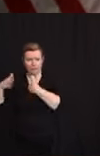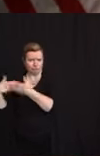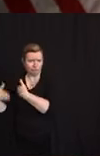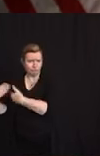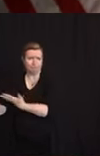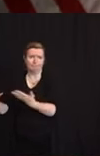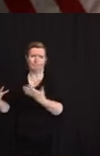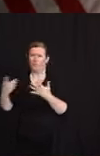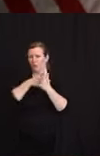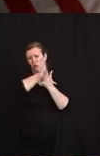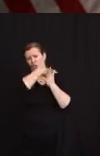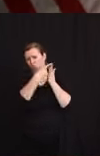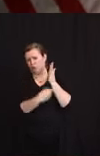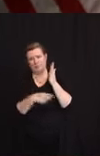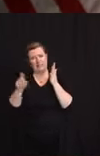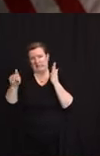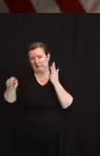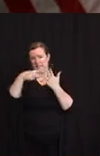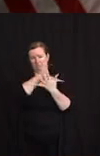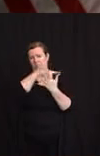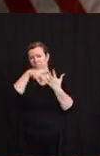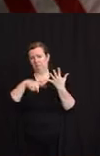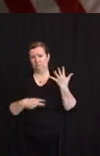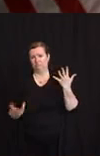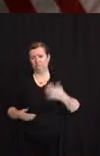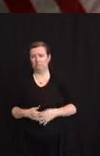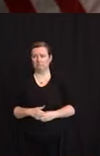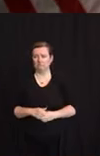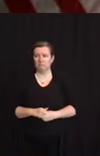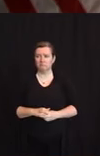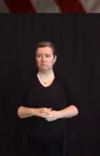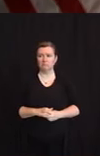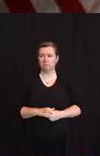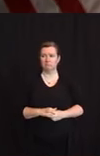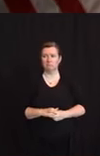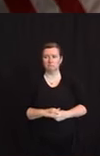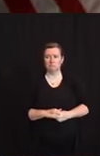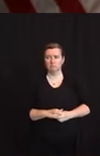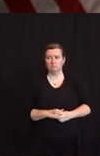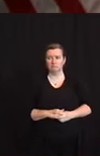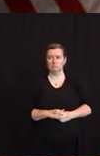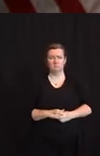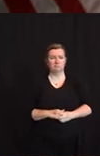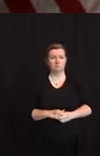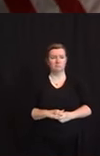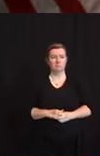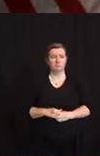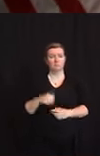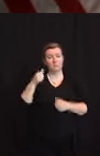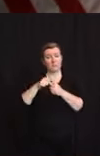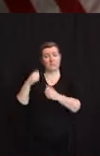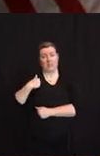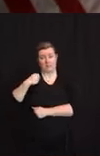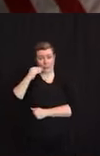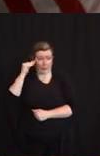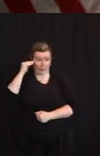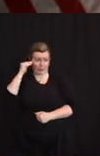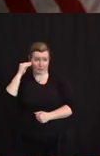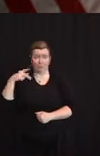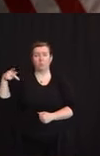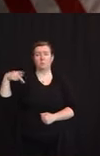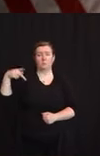patients. I mentioned the Paramus, all folks have been tested there, but she can walk through sort